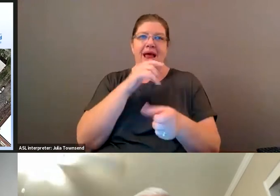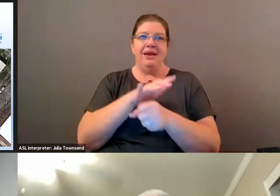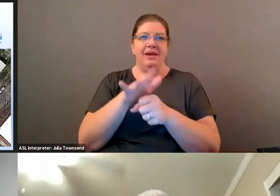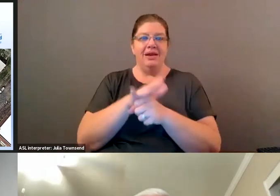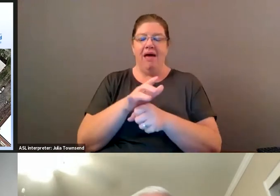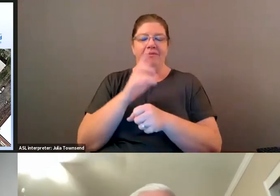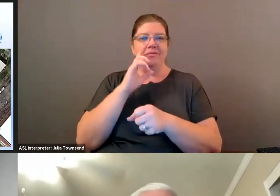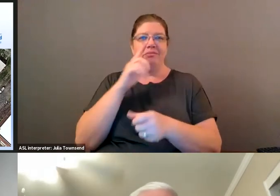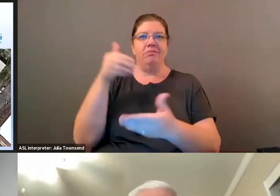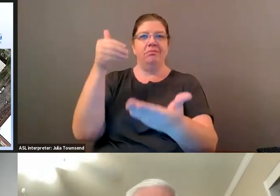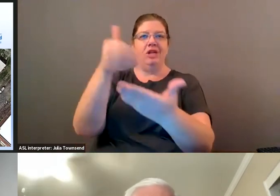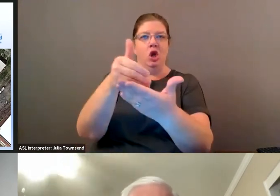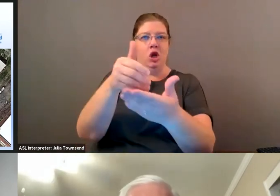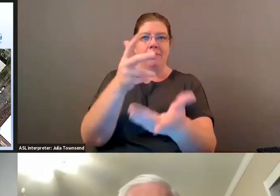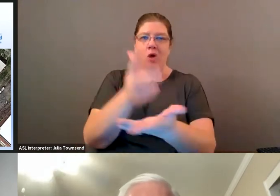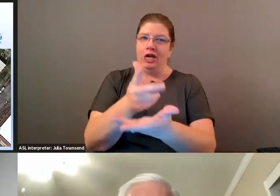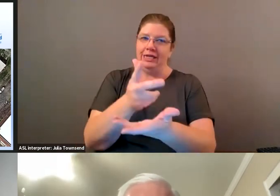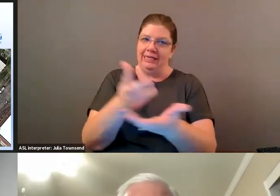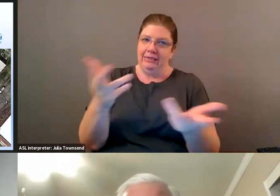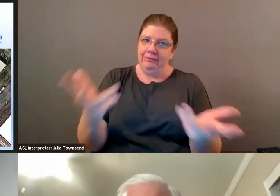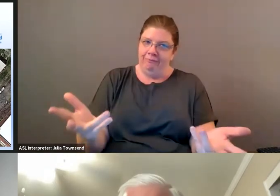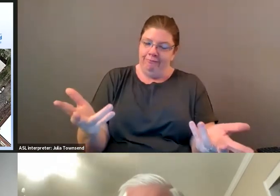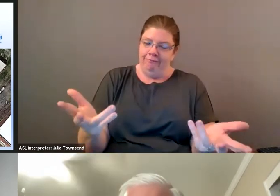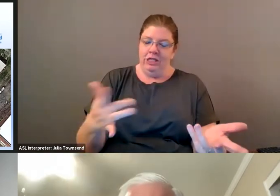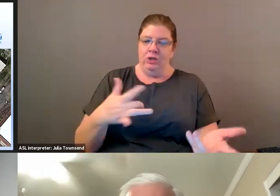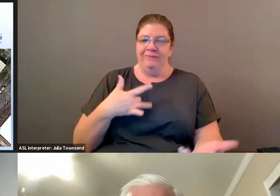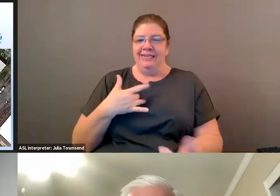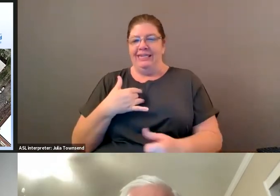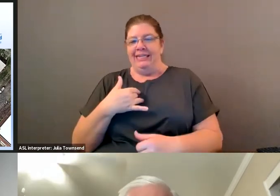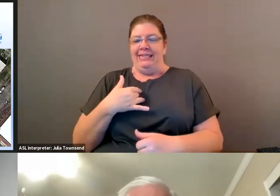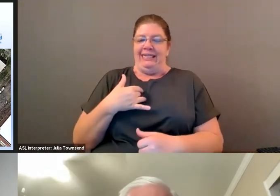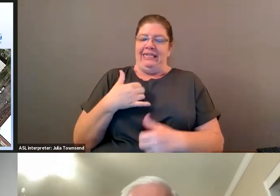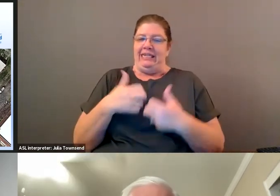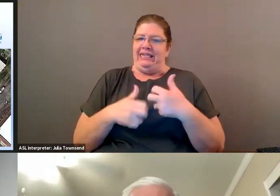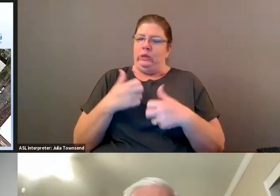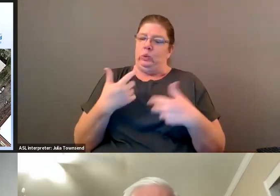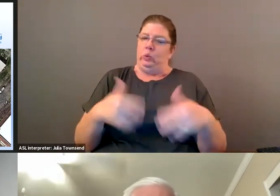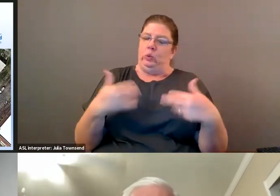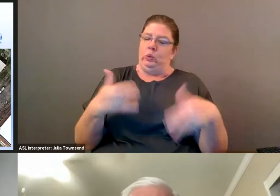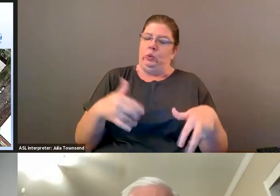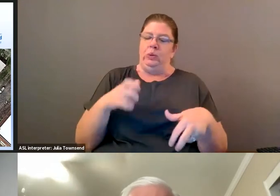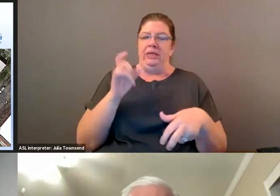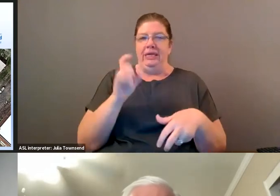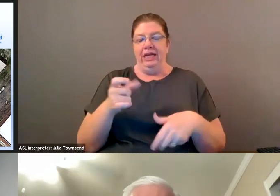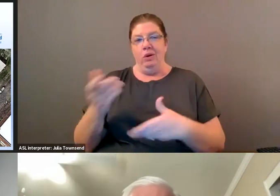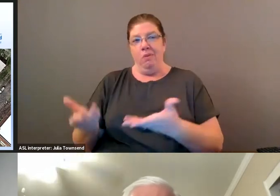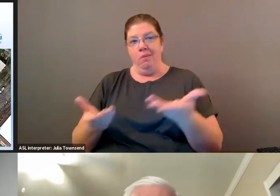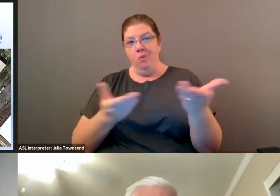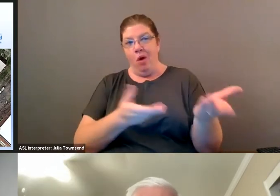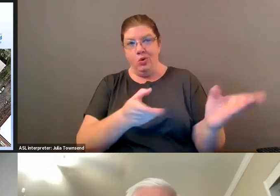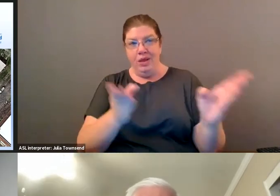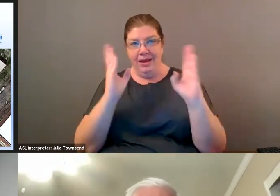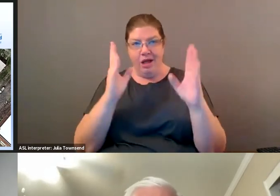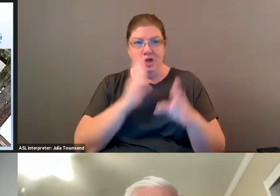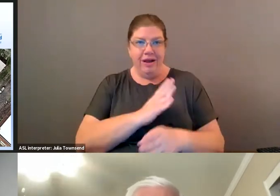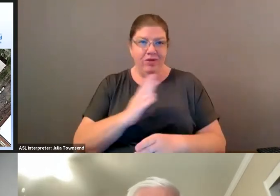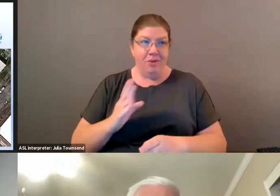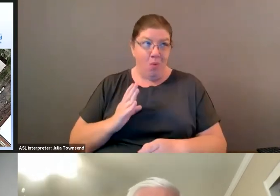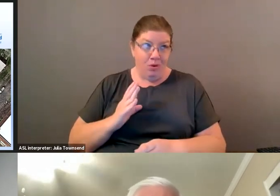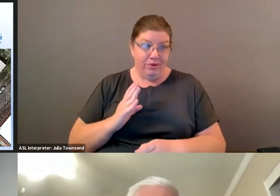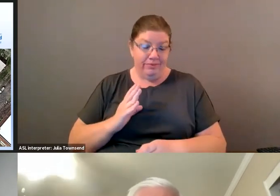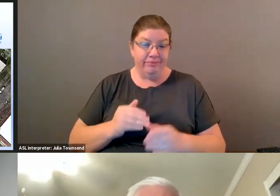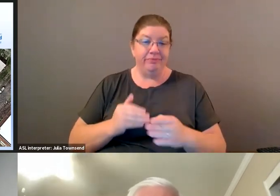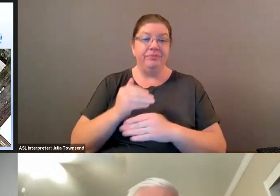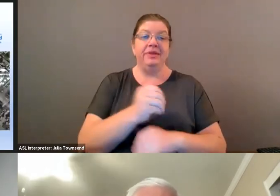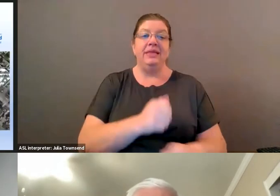on-site parking. So we felt like those issues were something that really needed to be brought to the attention of the board. Next slide,